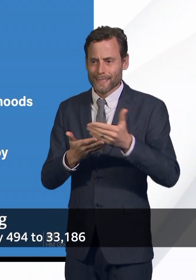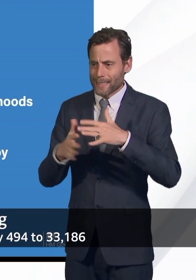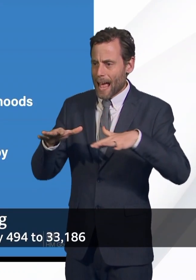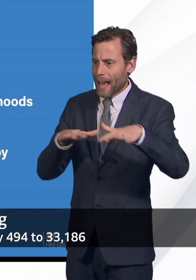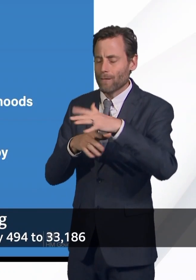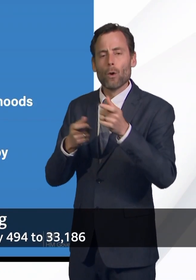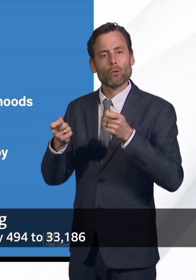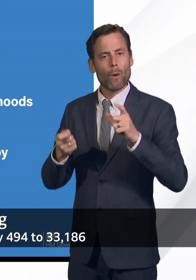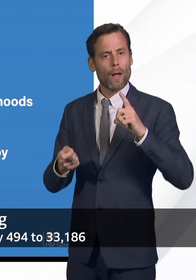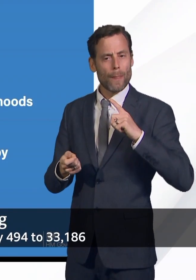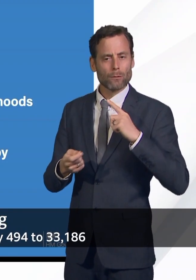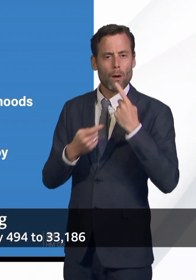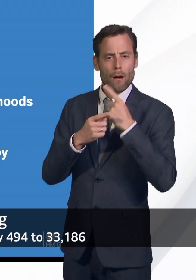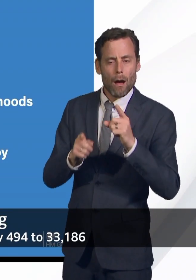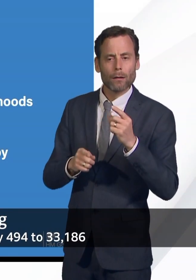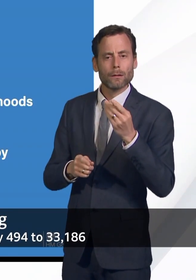do so.